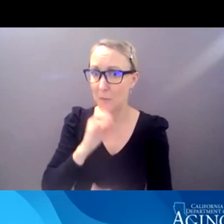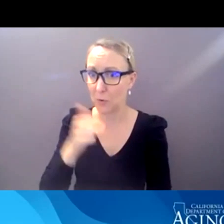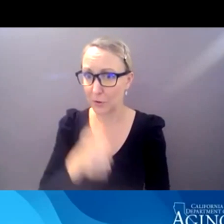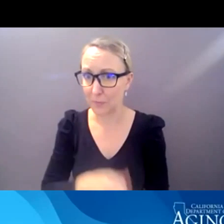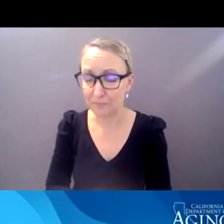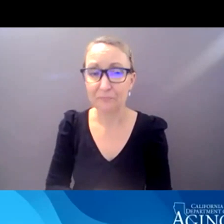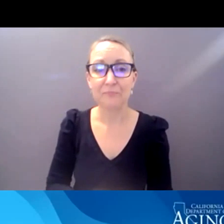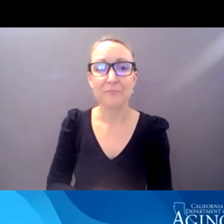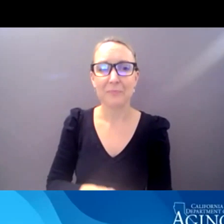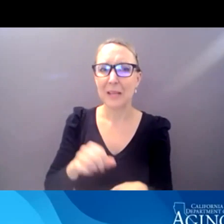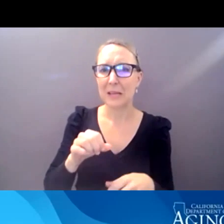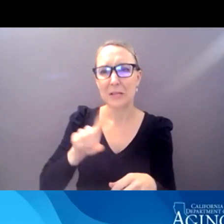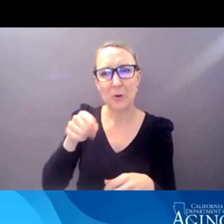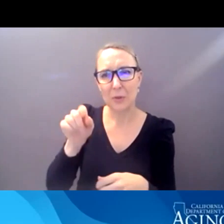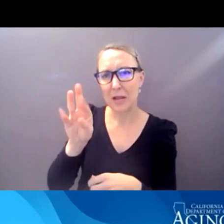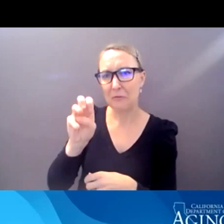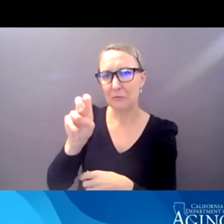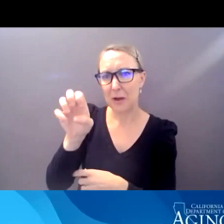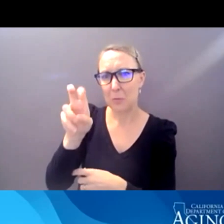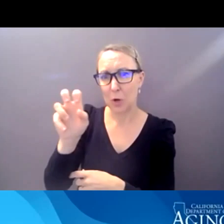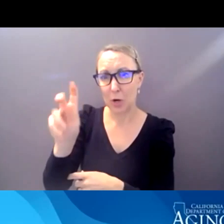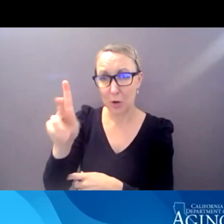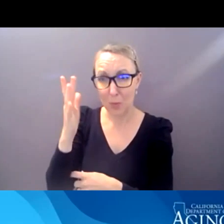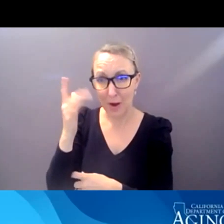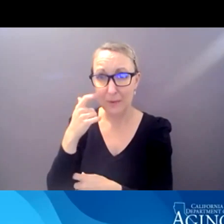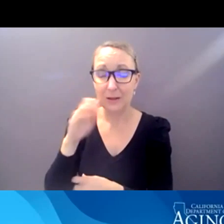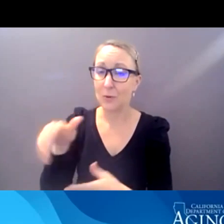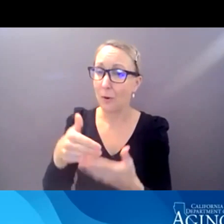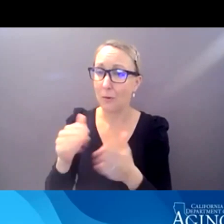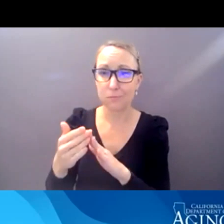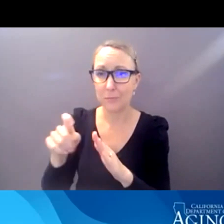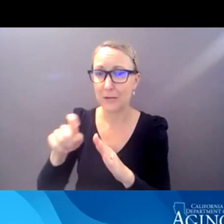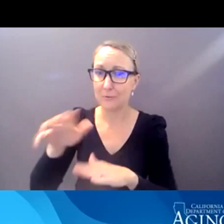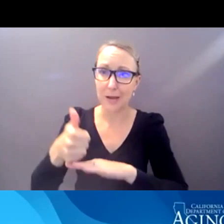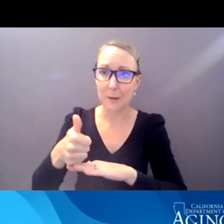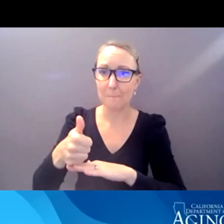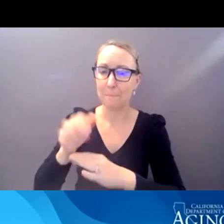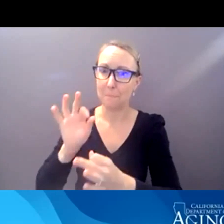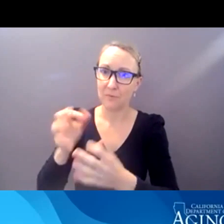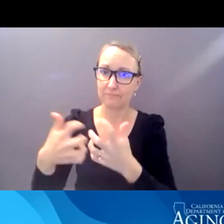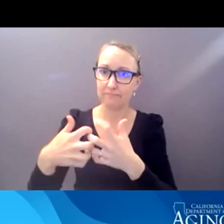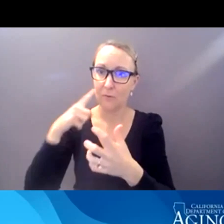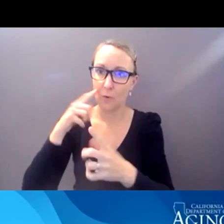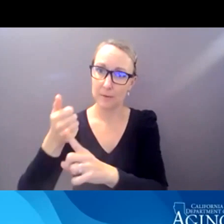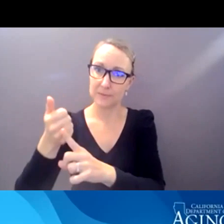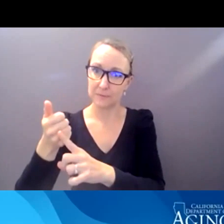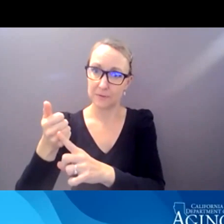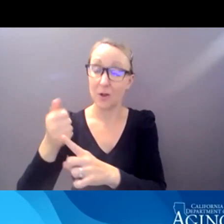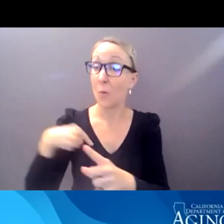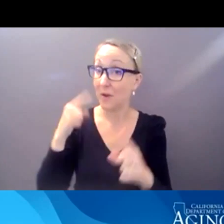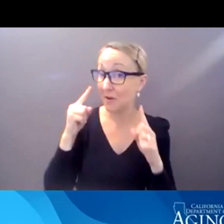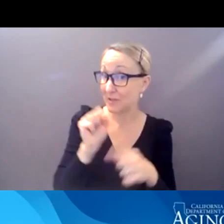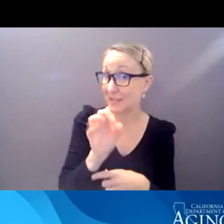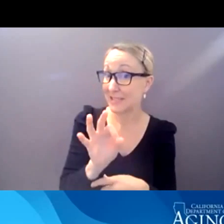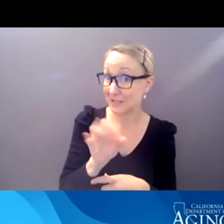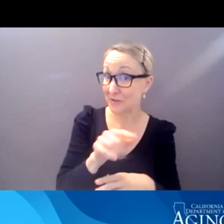next slide, because every community needs to make it their own. We heard a little bit about San Francisco, how they have done a version of this, and